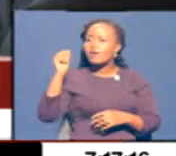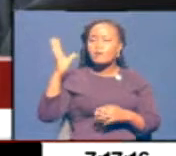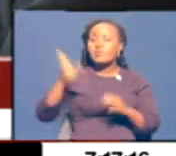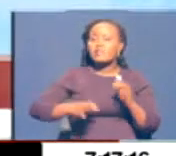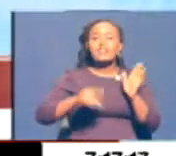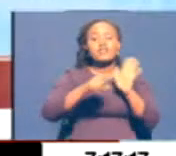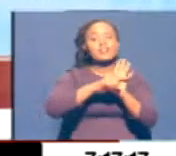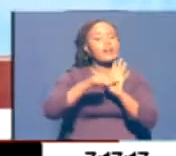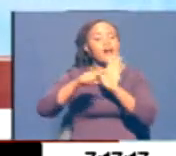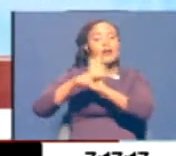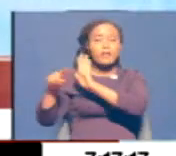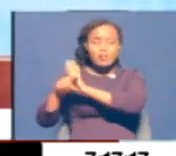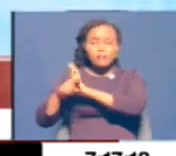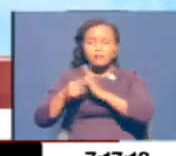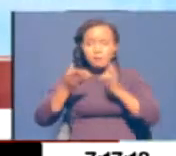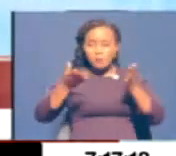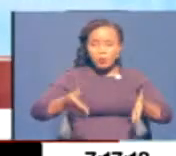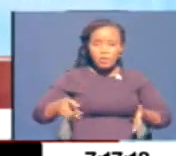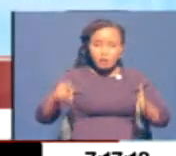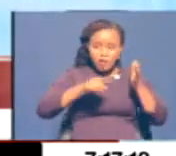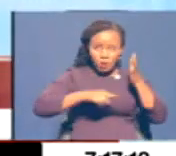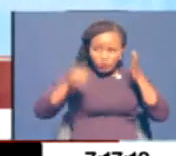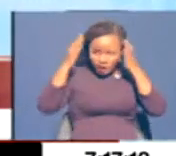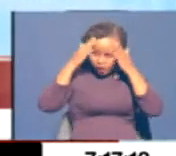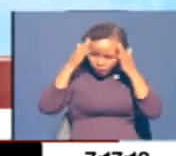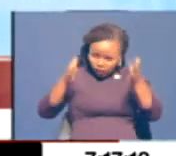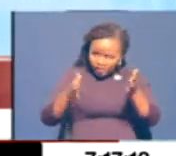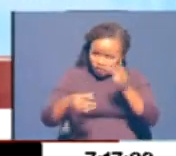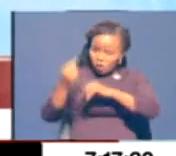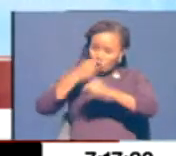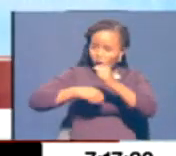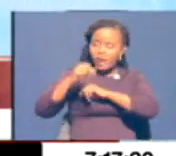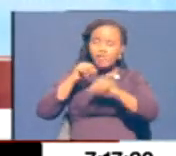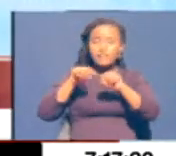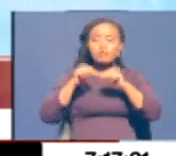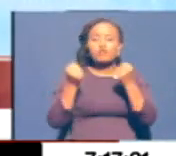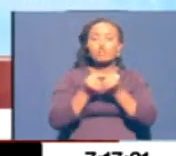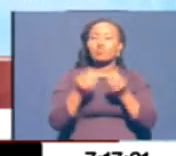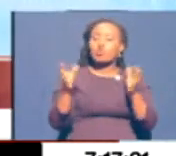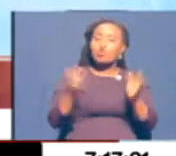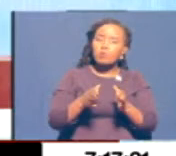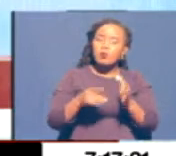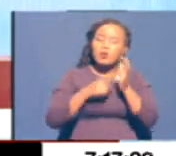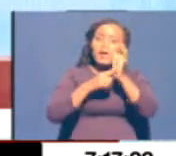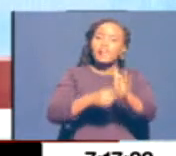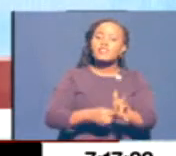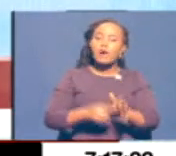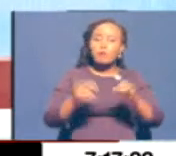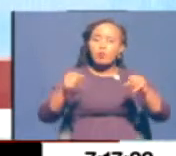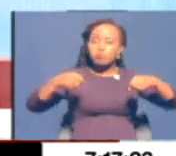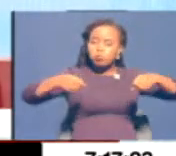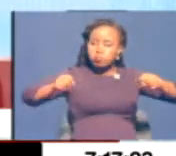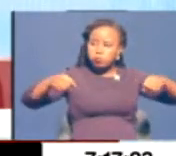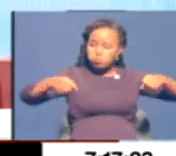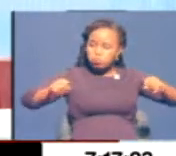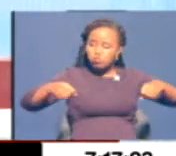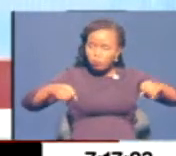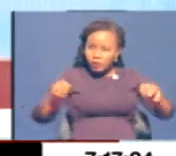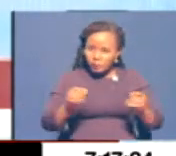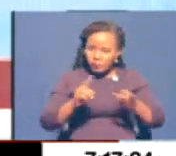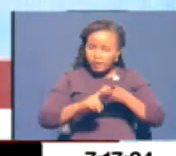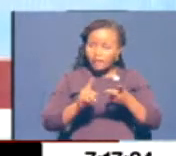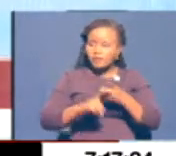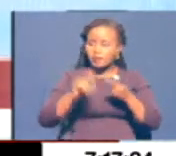now on active social groups like the Border Border, and through NTSA we want